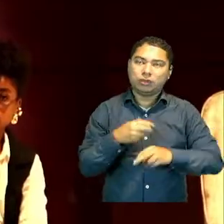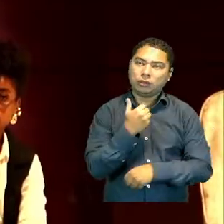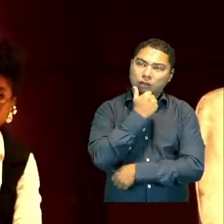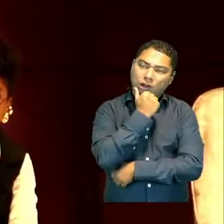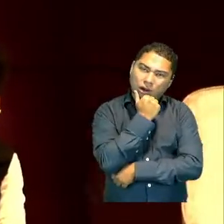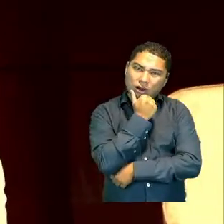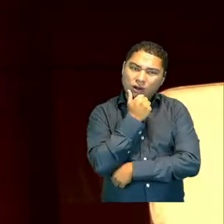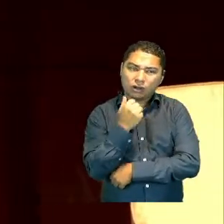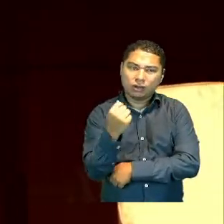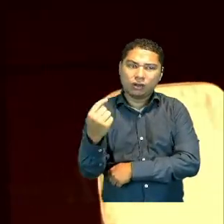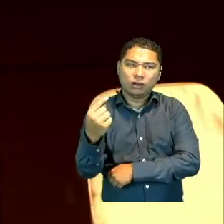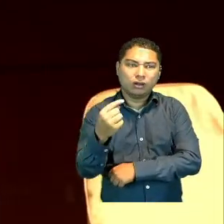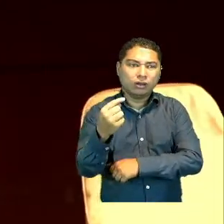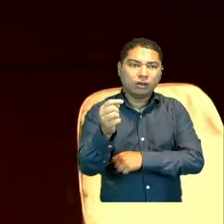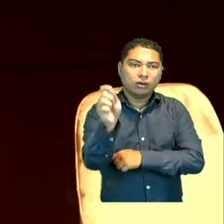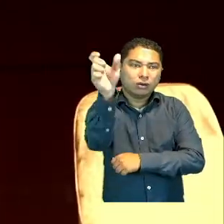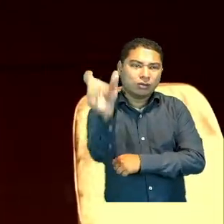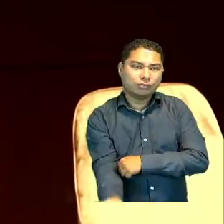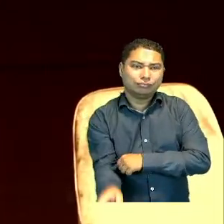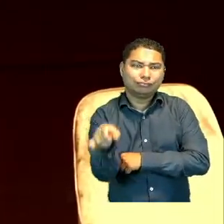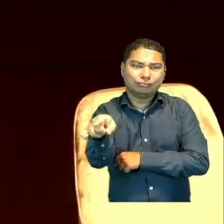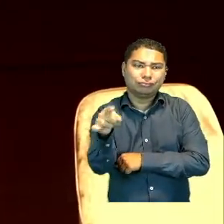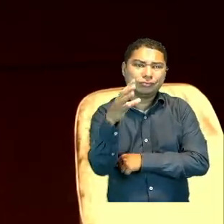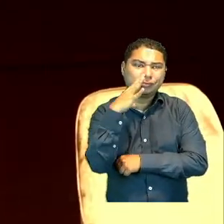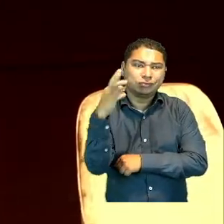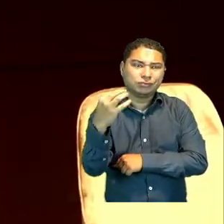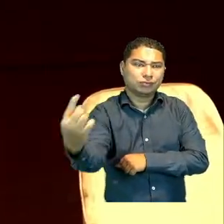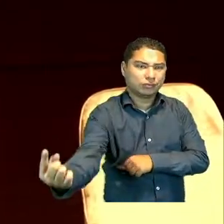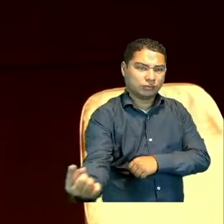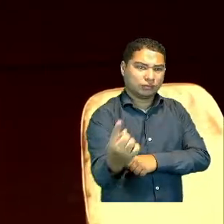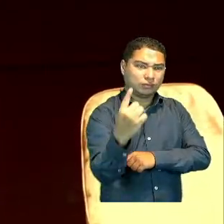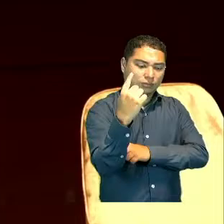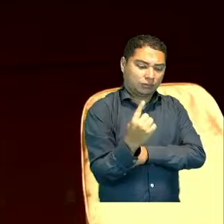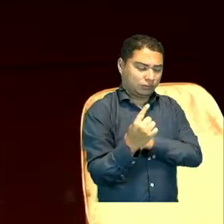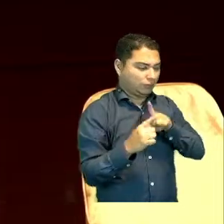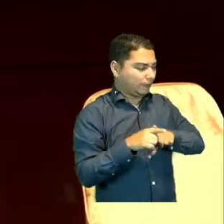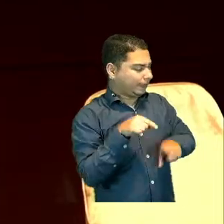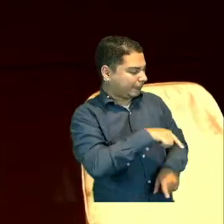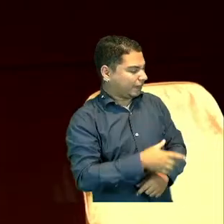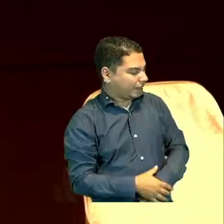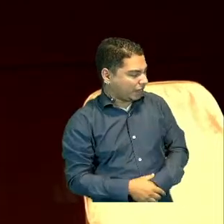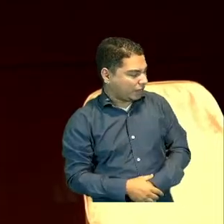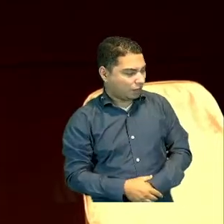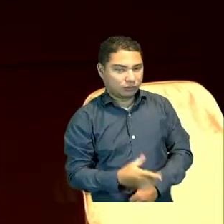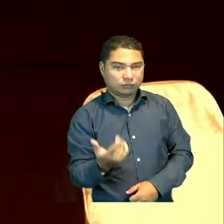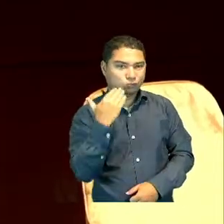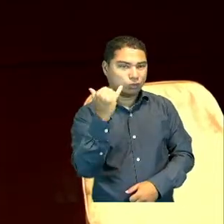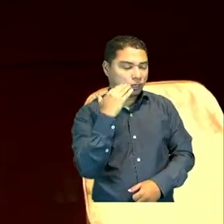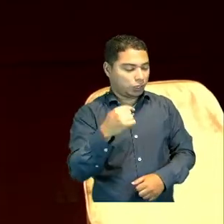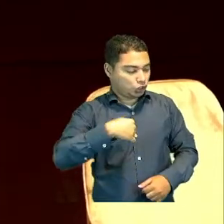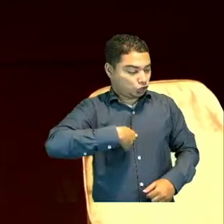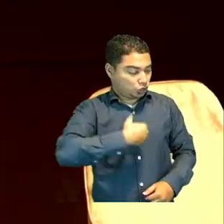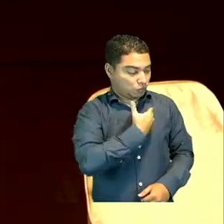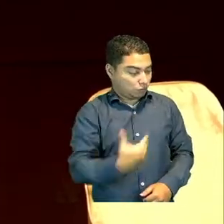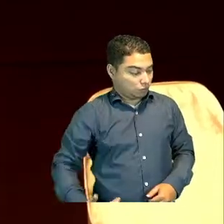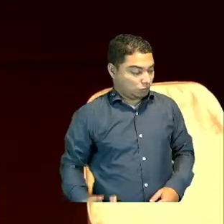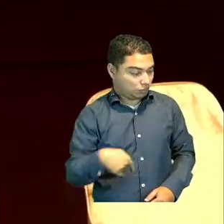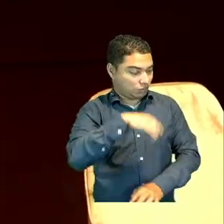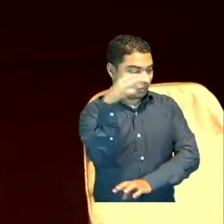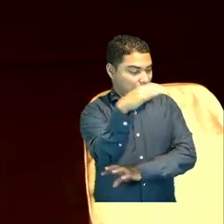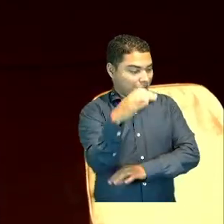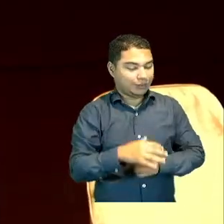flat in Madrid, and there's one tweet that came up, I'm going to be the next president of Colombia. I said, Francia has gone